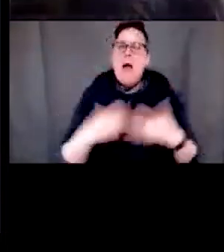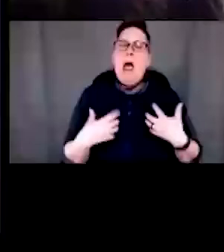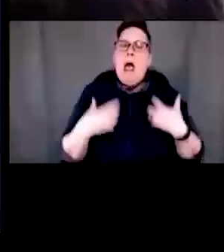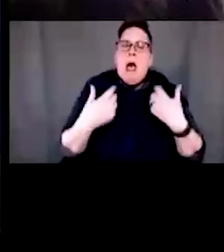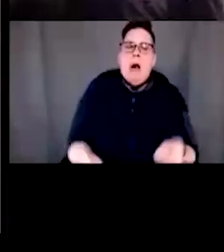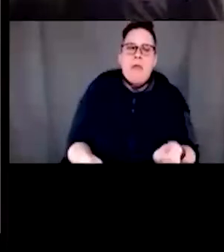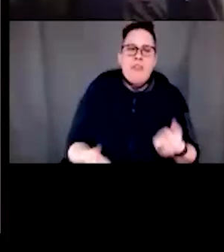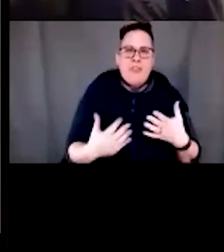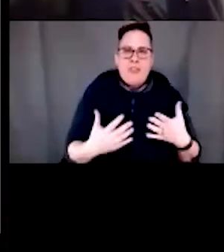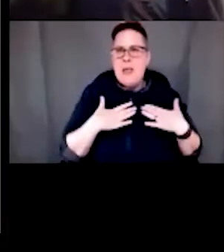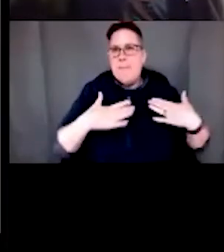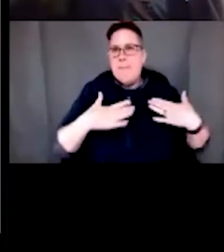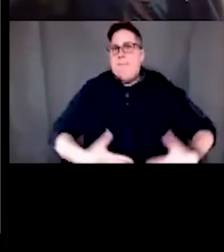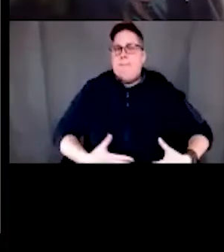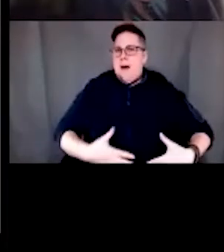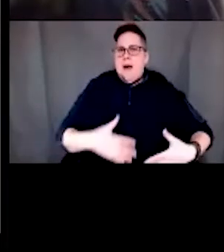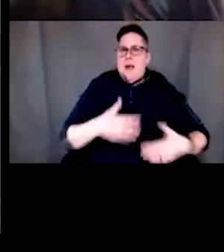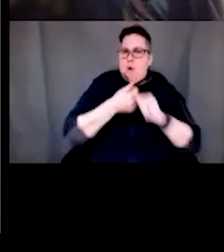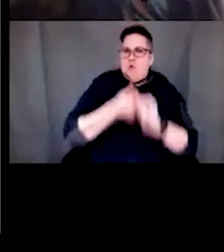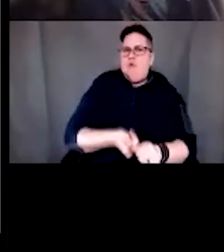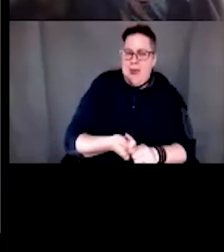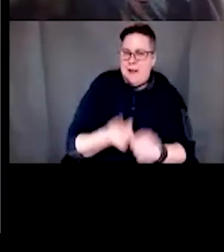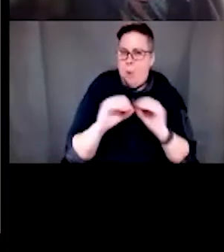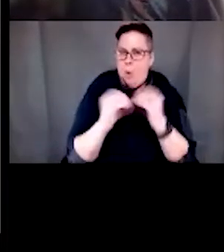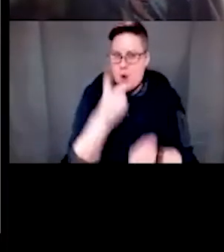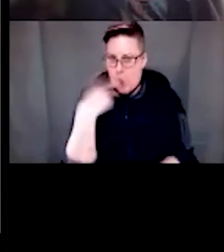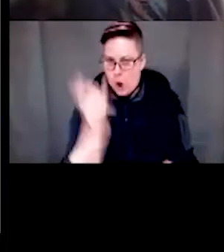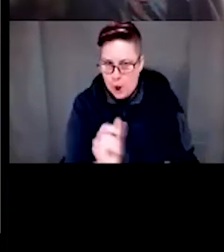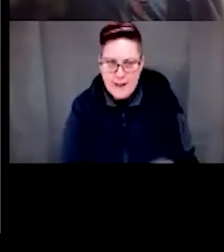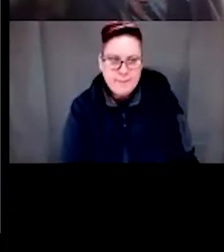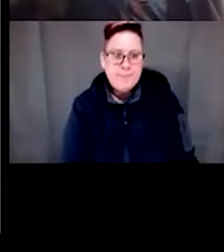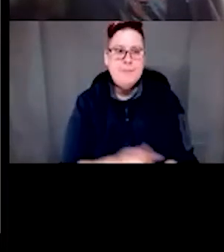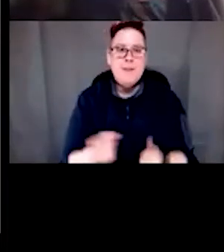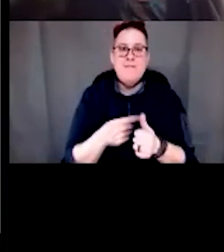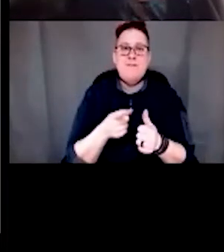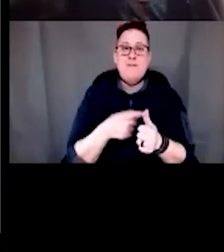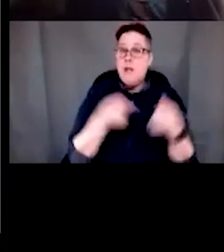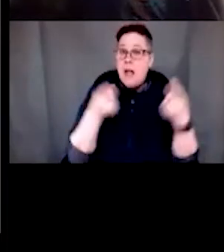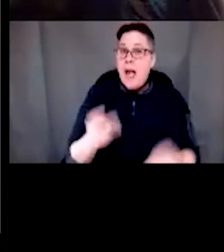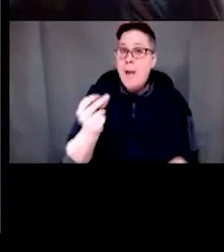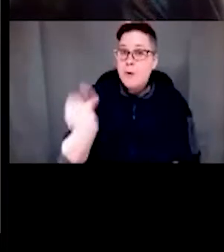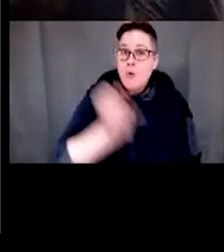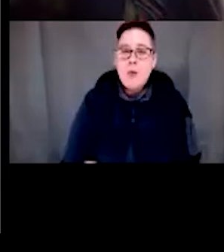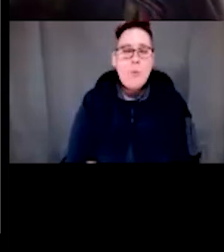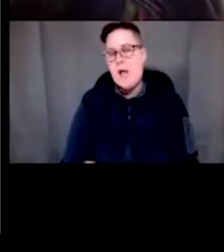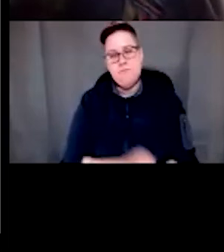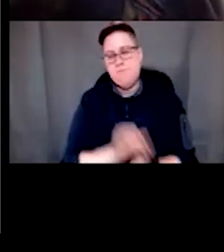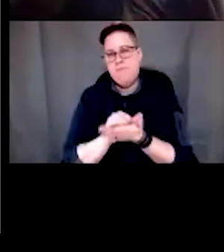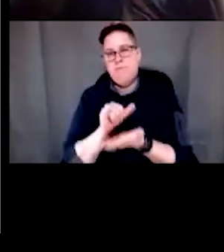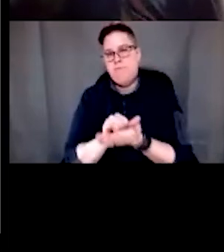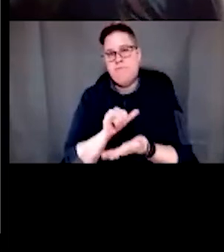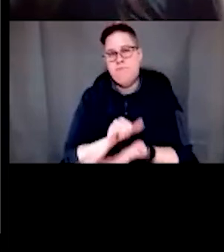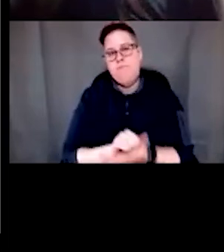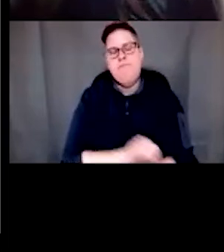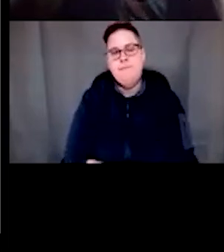biocratic organization looks like. First of all, it doesn't happen overnight, no